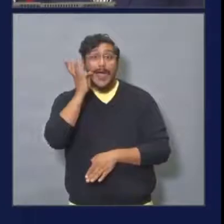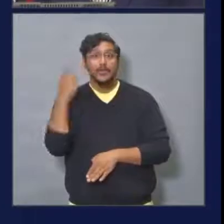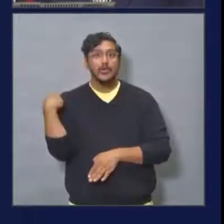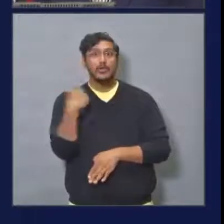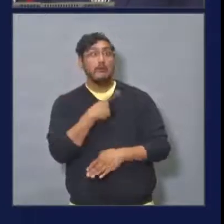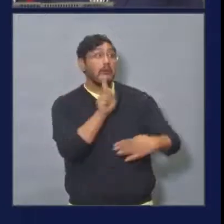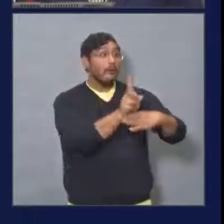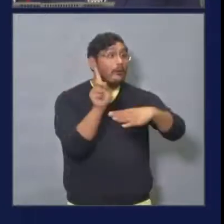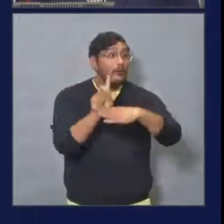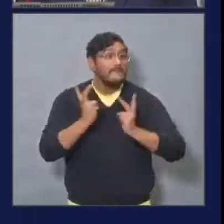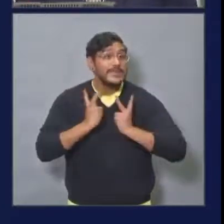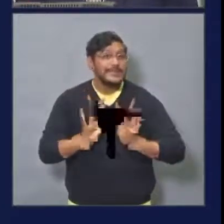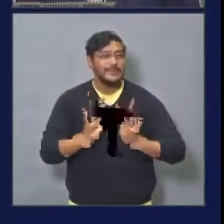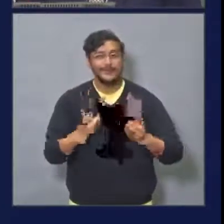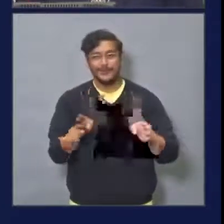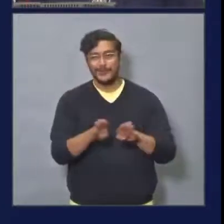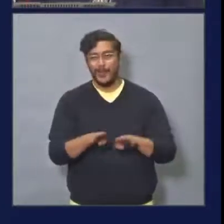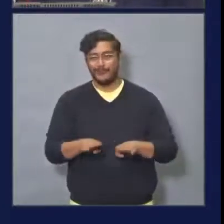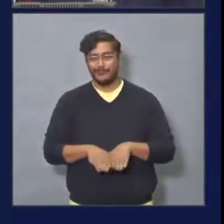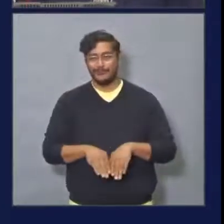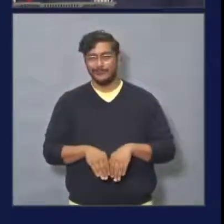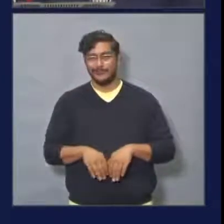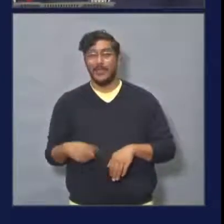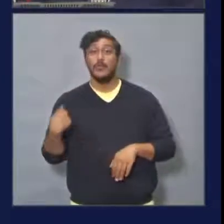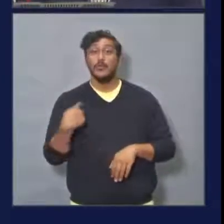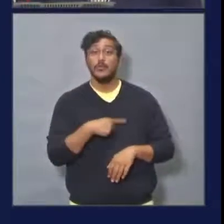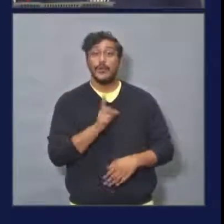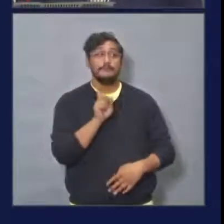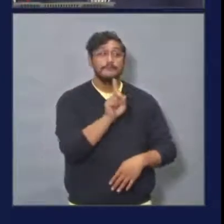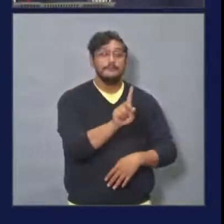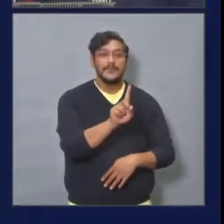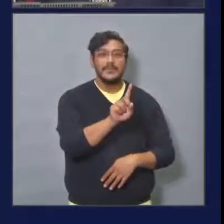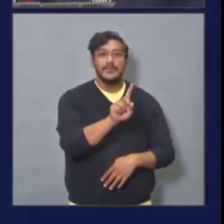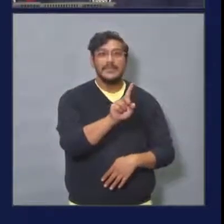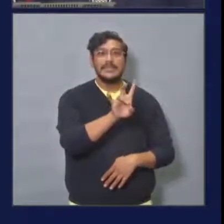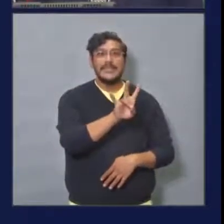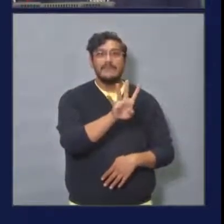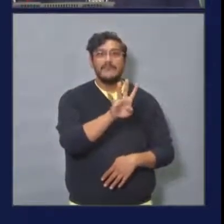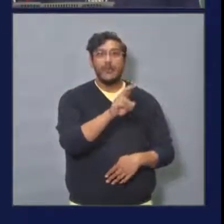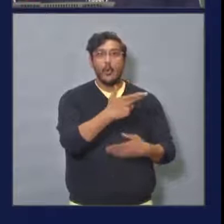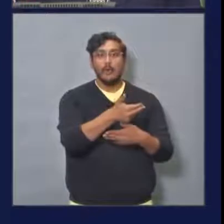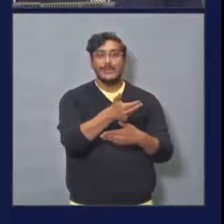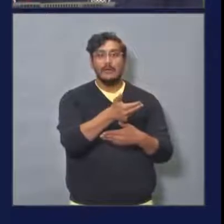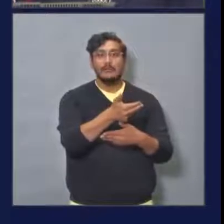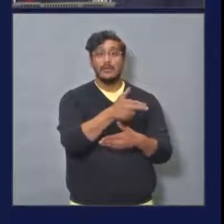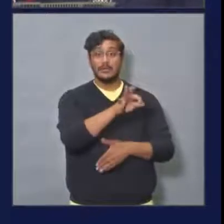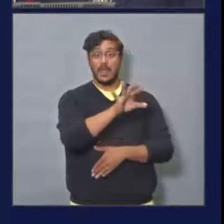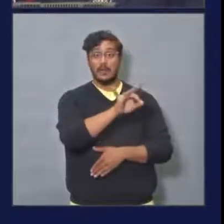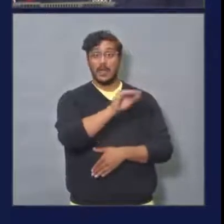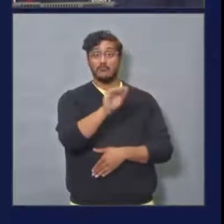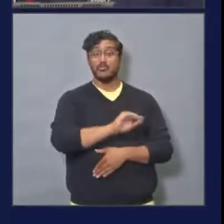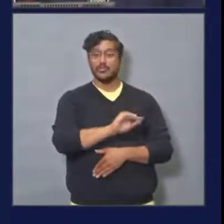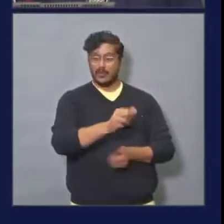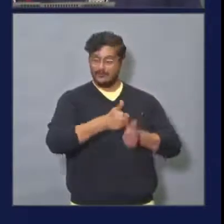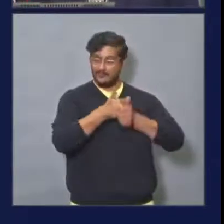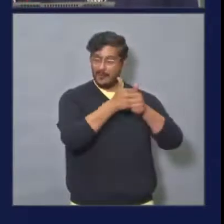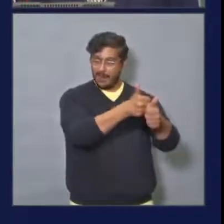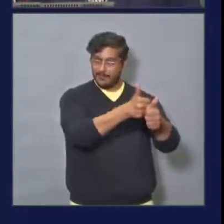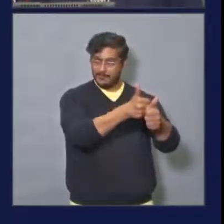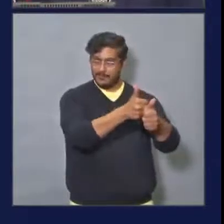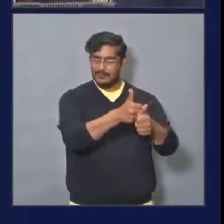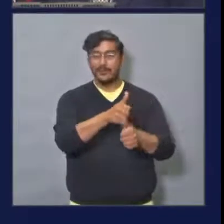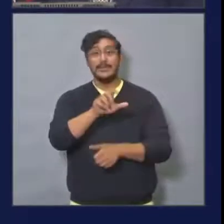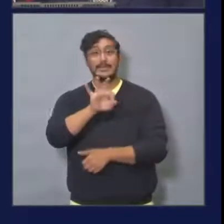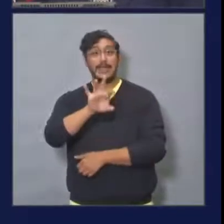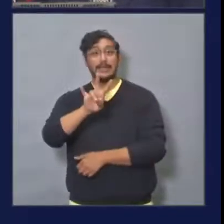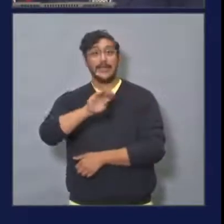the inspectors visited 74 hotels. 90% were complying with the physical distancing requirements, and